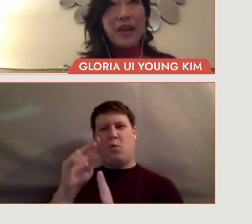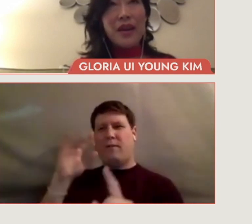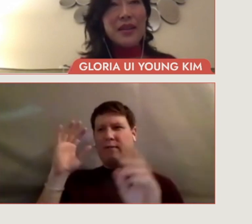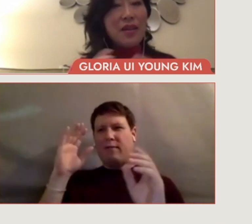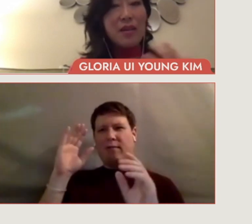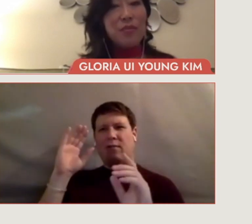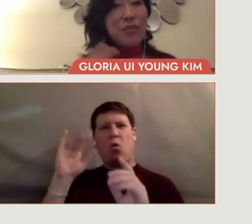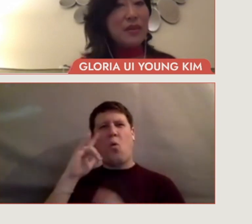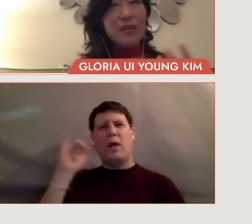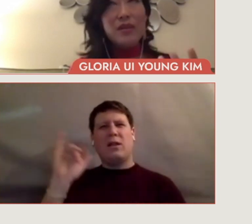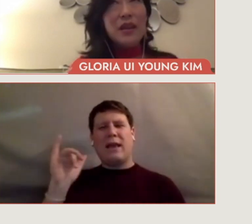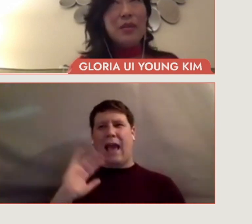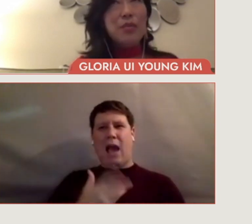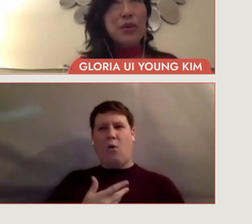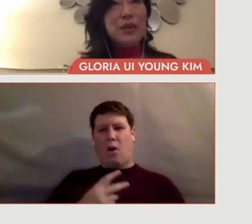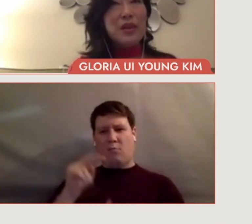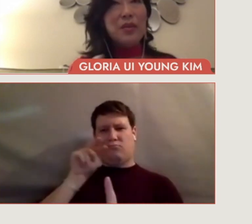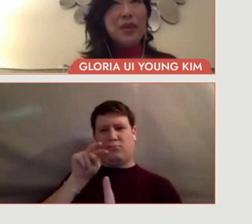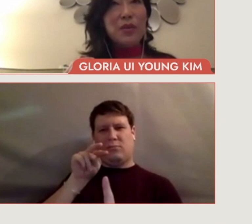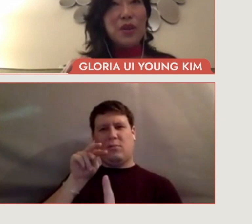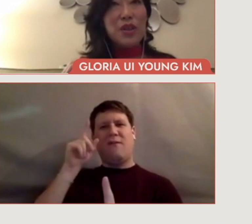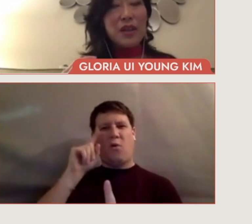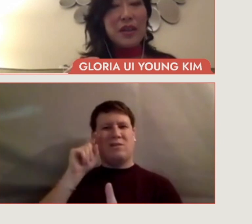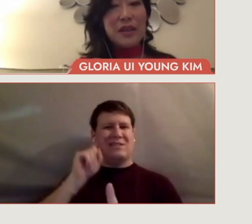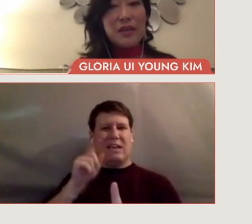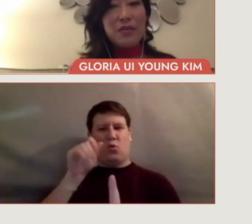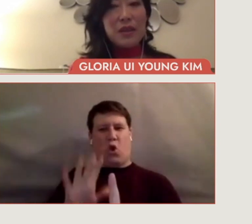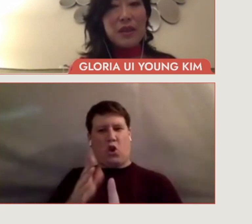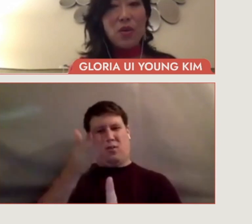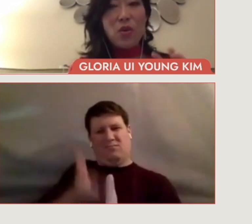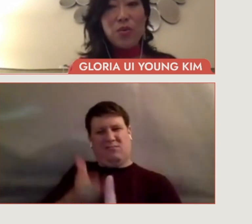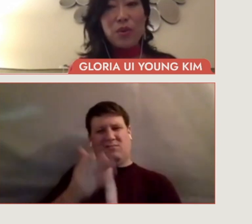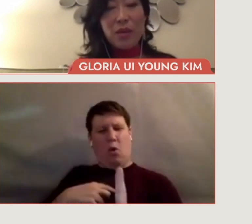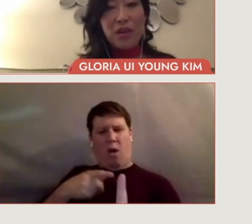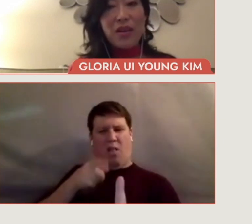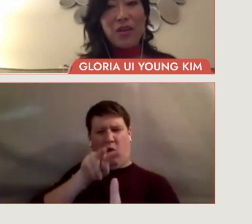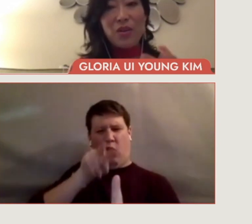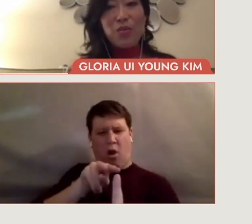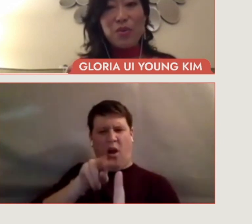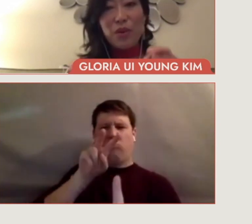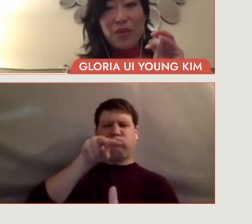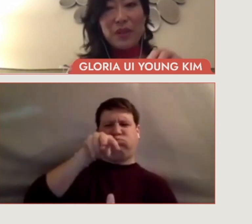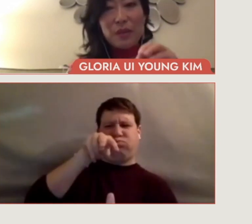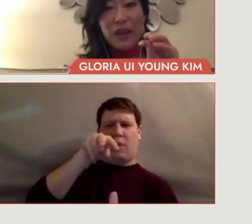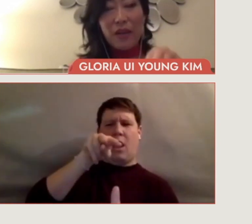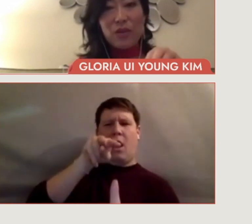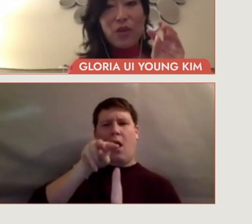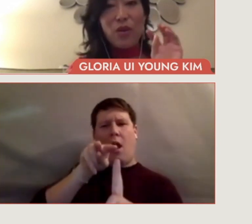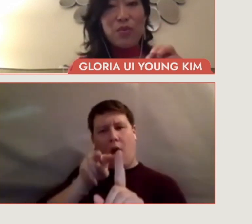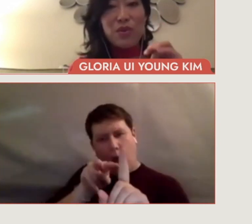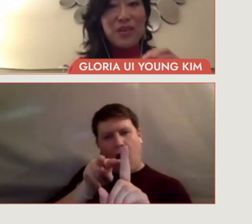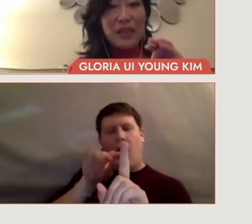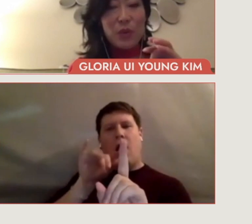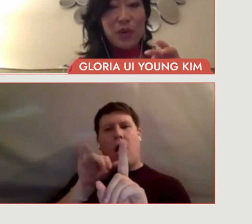that I did not put something out there in which I was like, oh, poor Deborah, oh, poor this character,